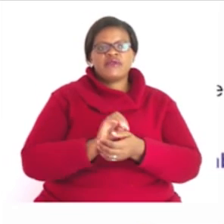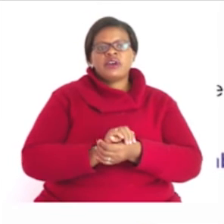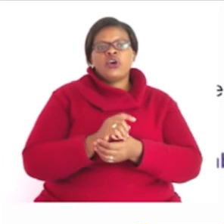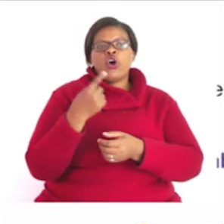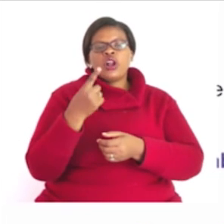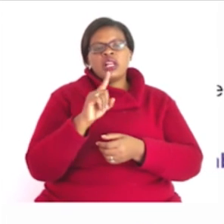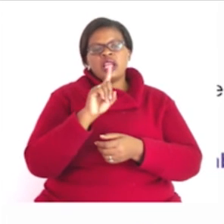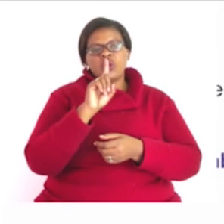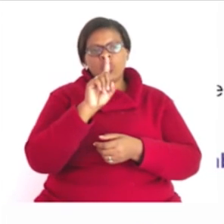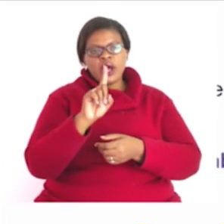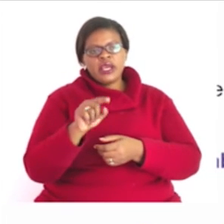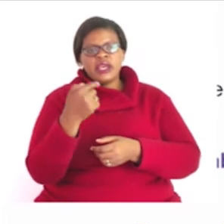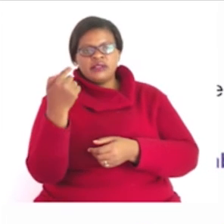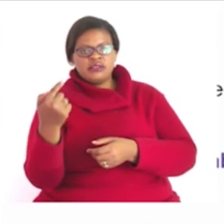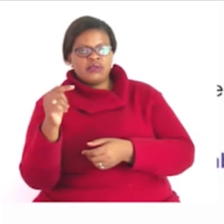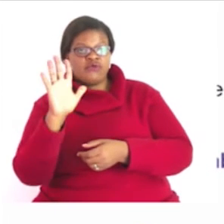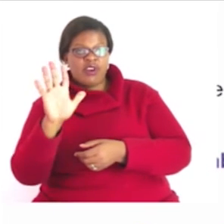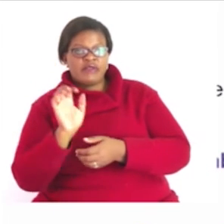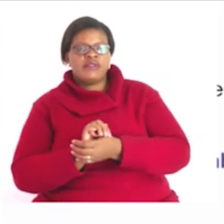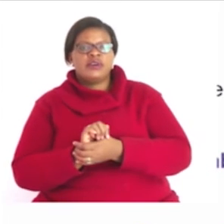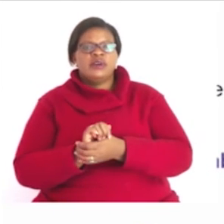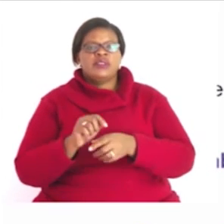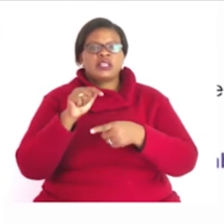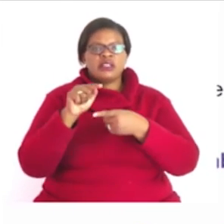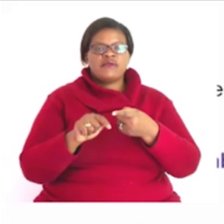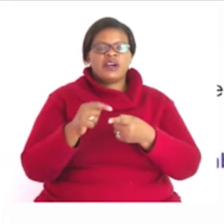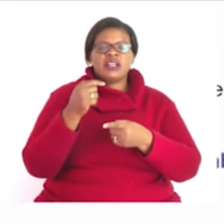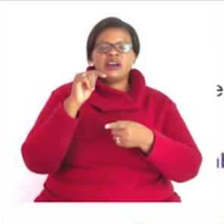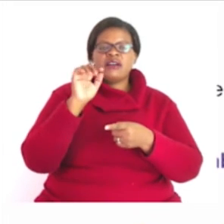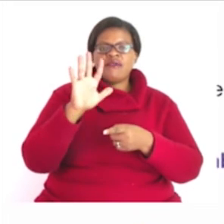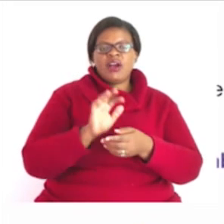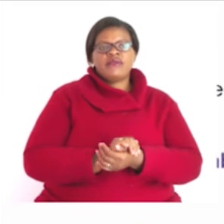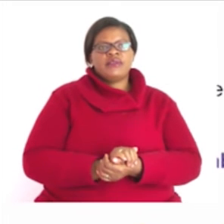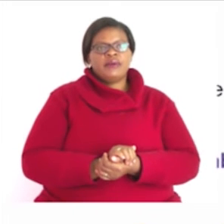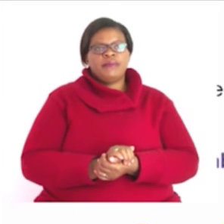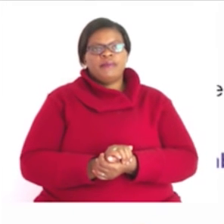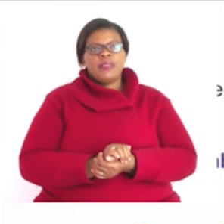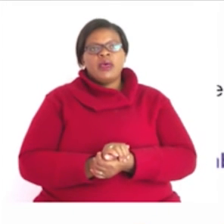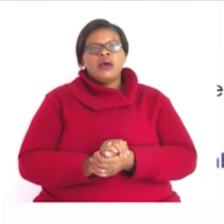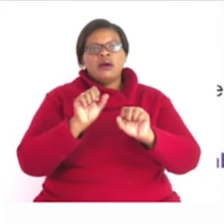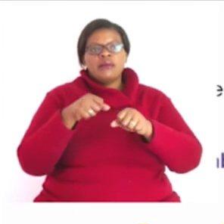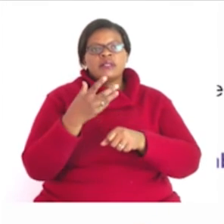and itself can divide into 5. Now let's quickly go back to page 10.